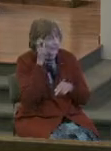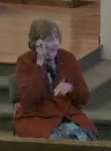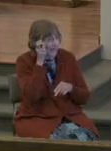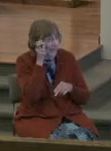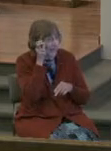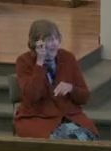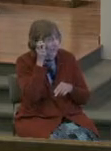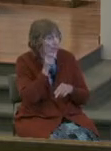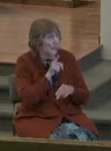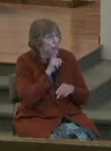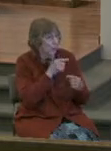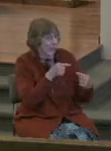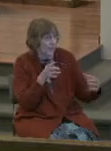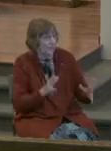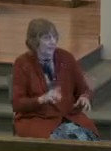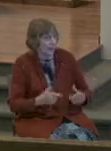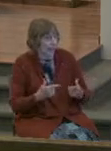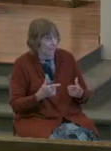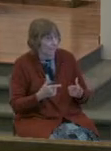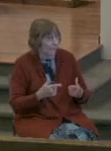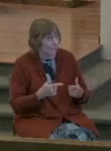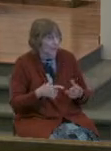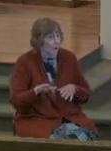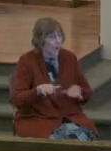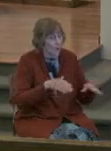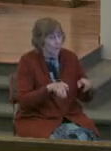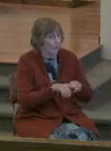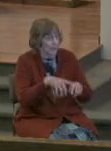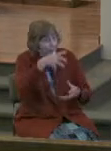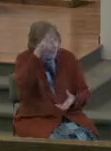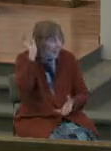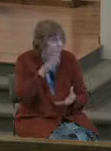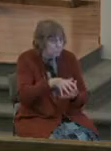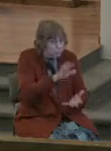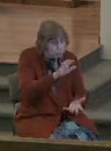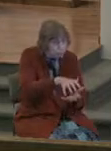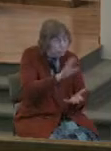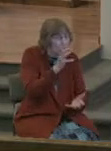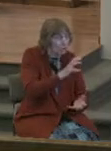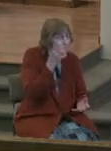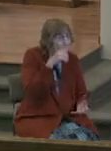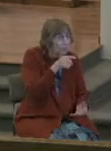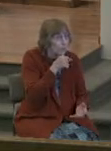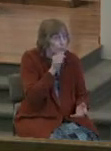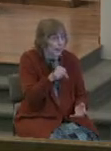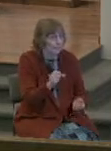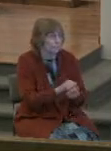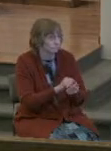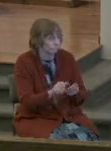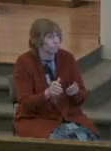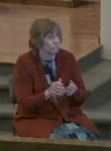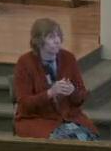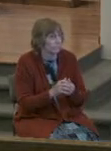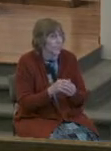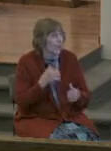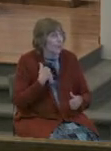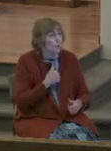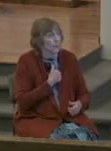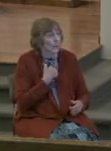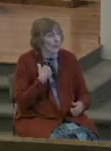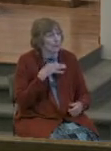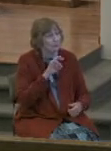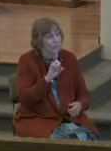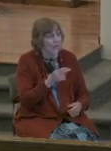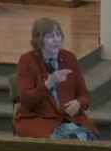have a true enemy that's alive, that walks about as a roaring lion, searching out whom he may devour. We have our